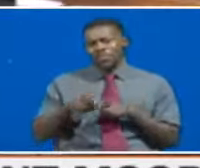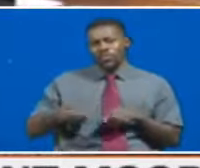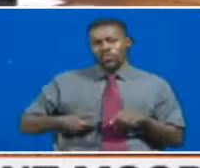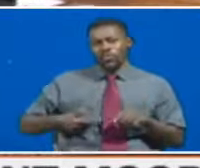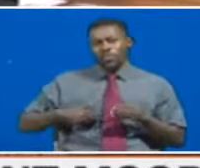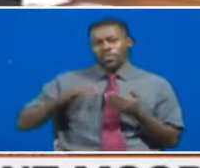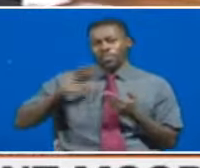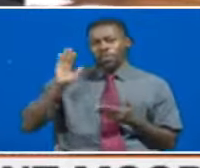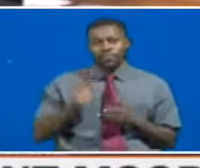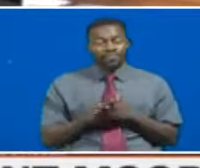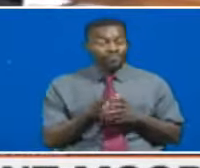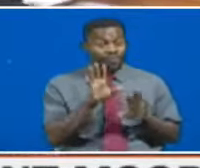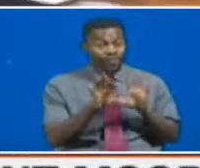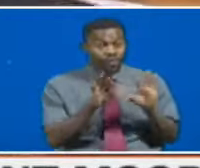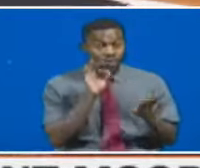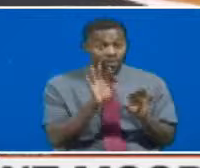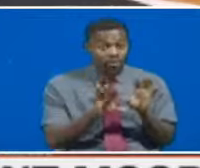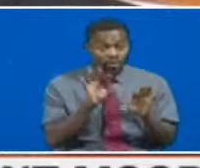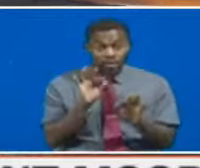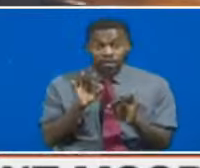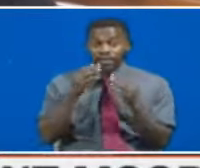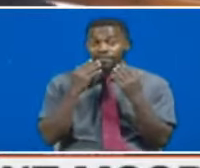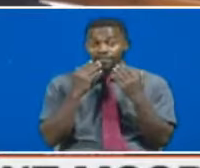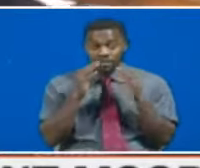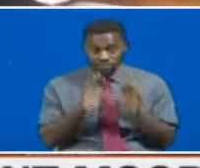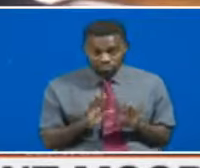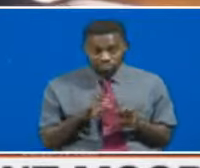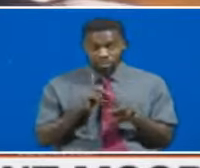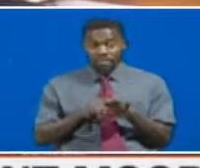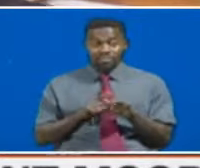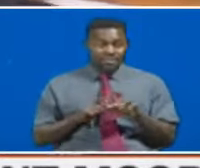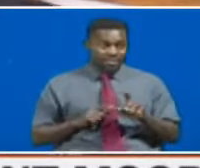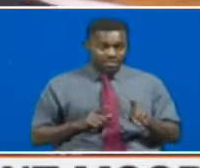So we selected them when they were playing the